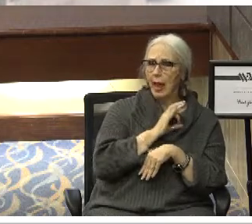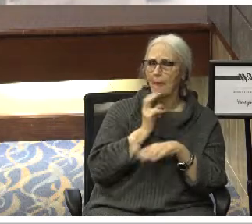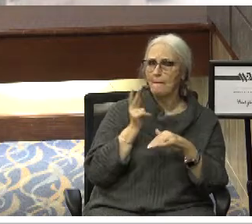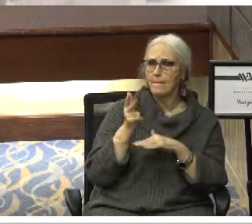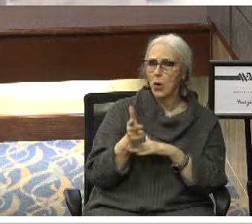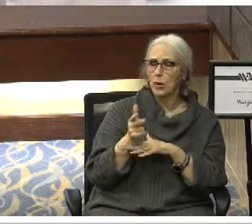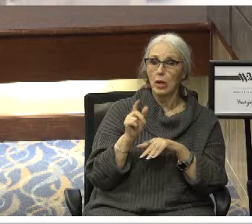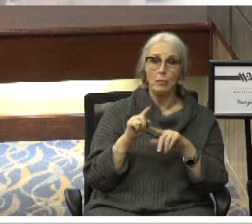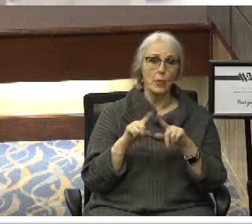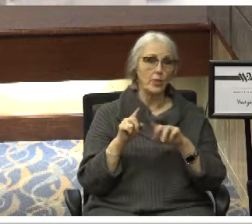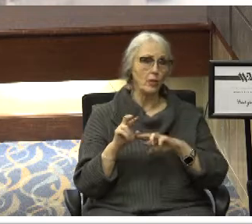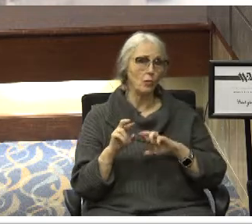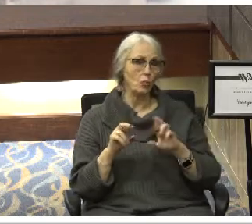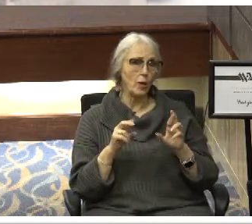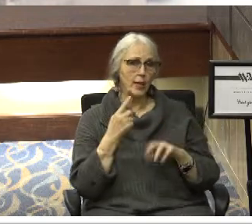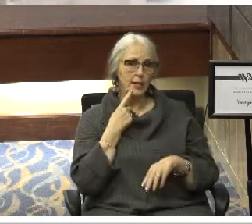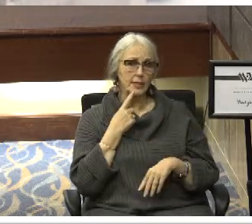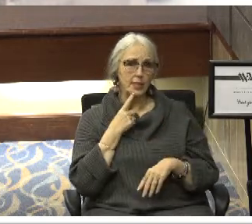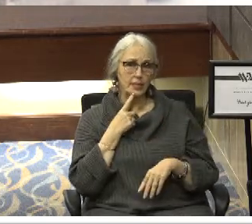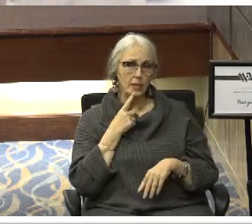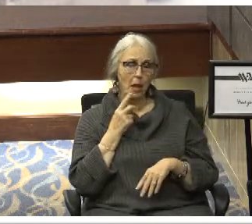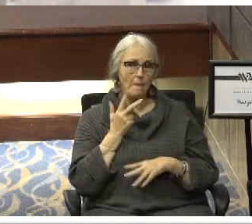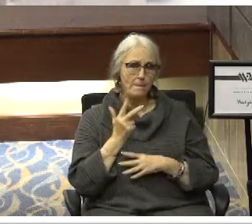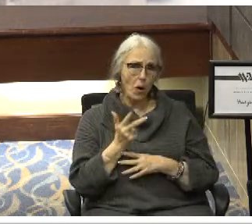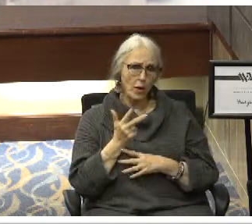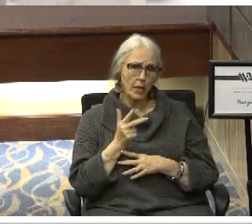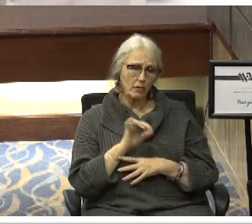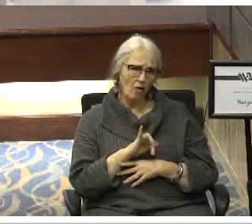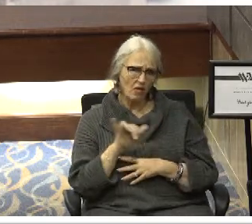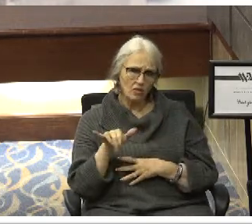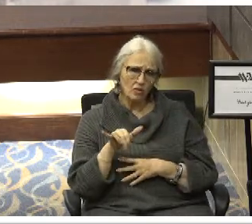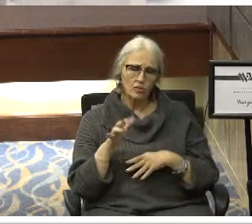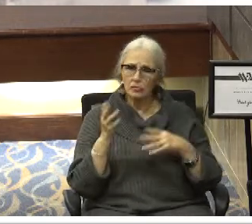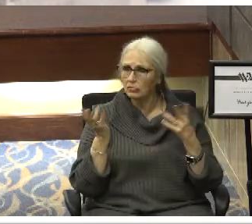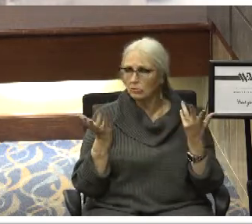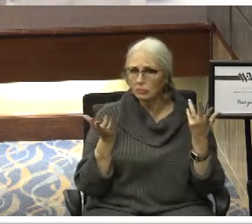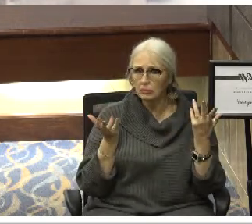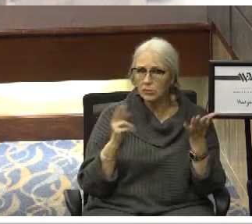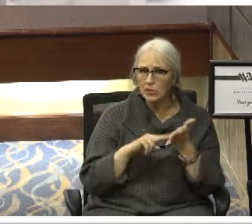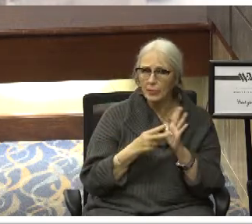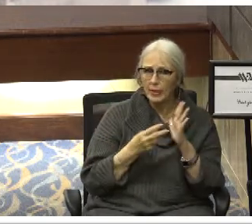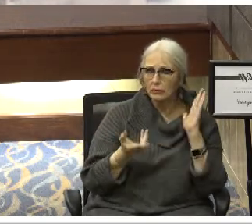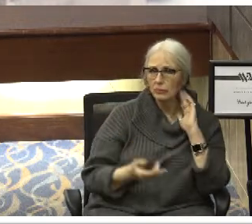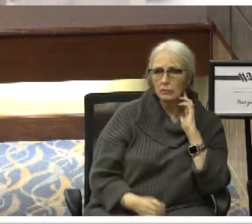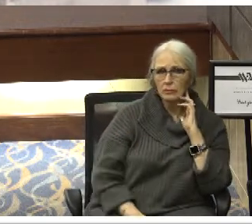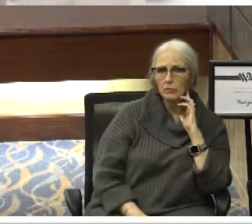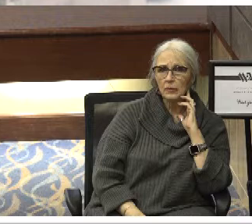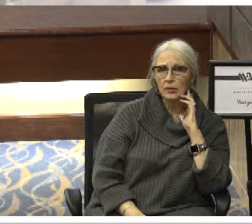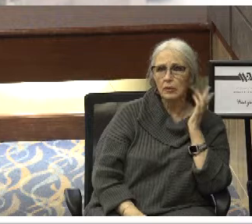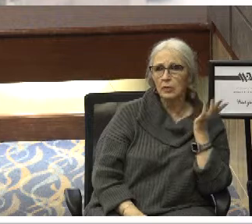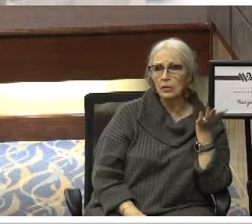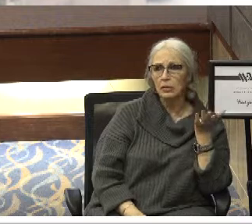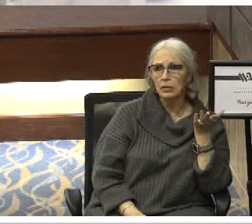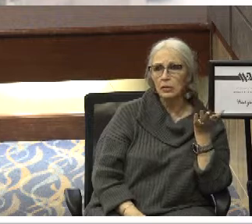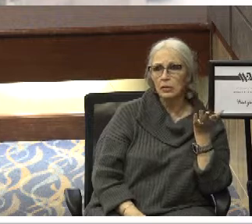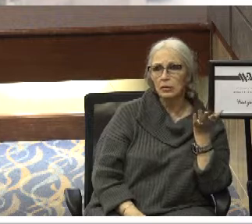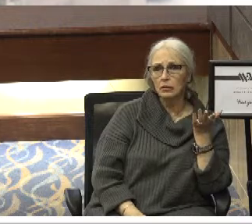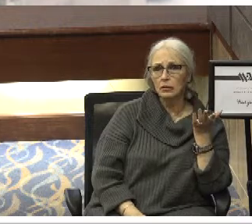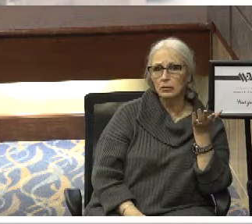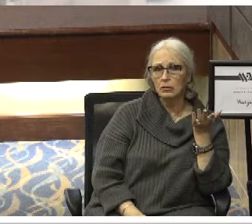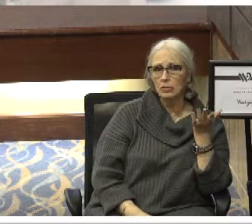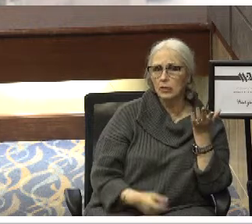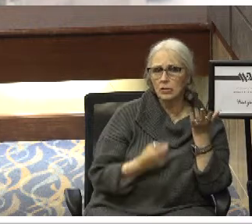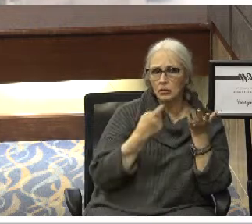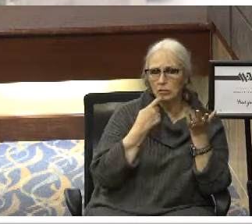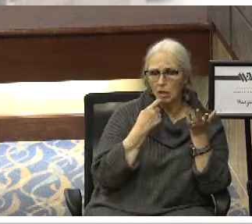then on the right-hand side, it looks like parking as well. Or what is that? Is that, it